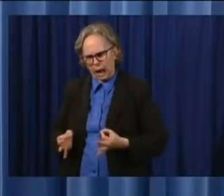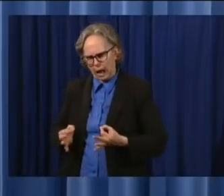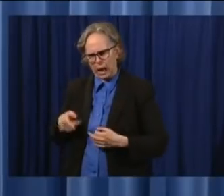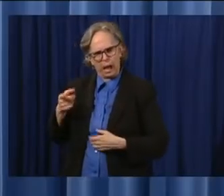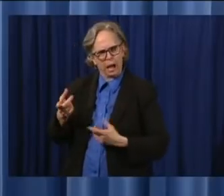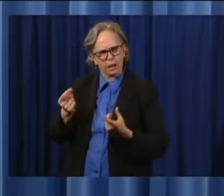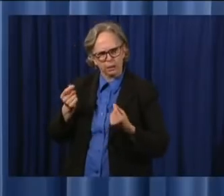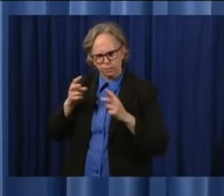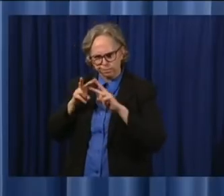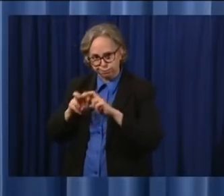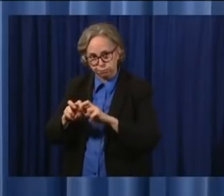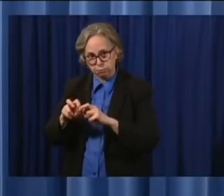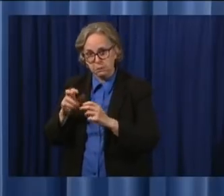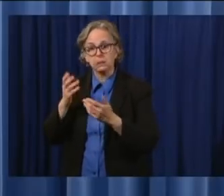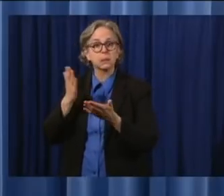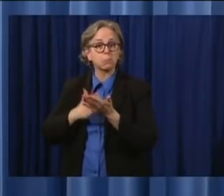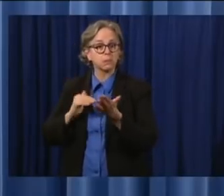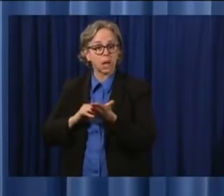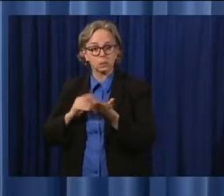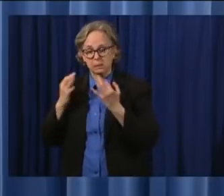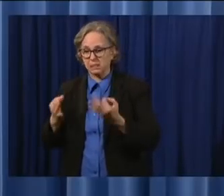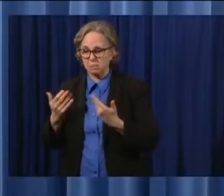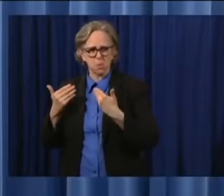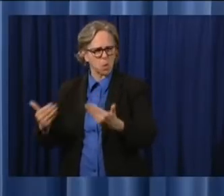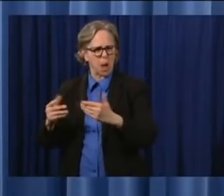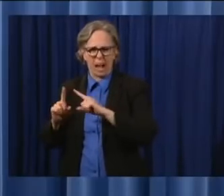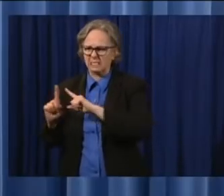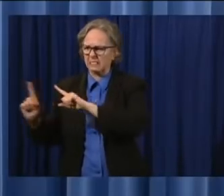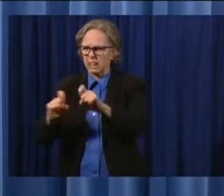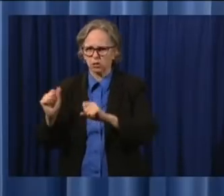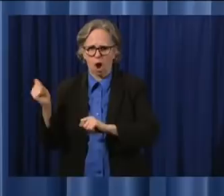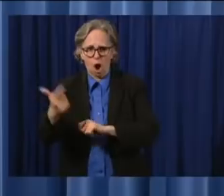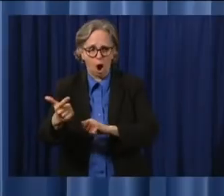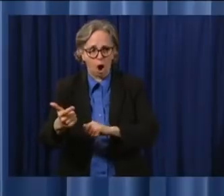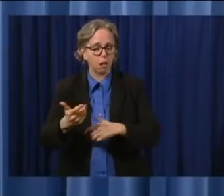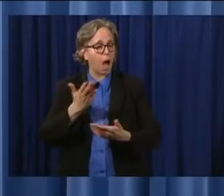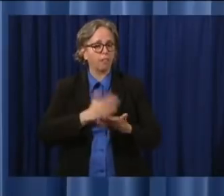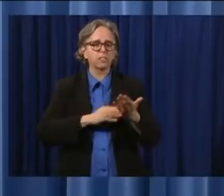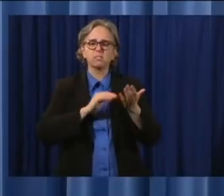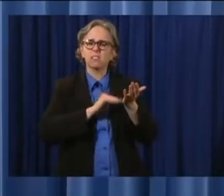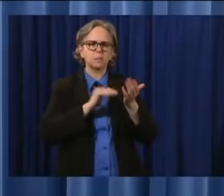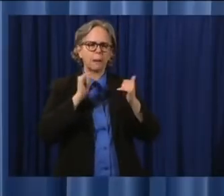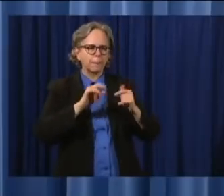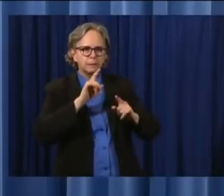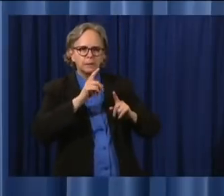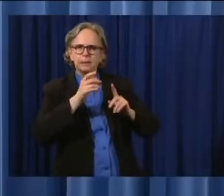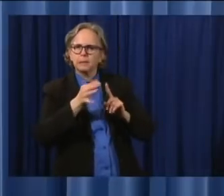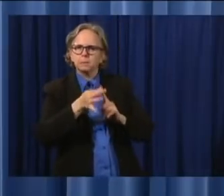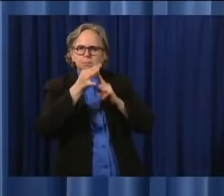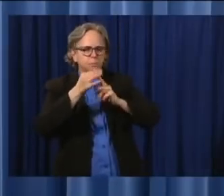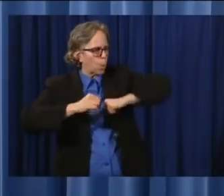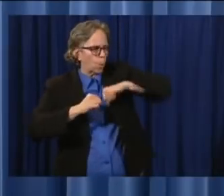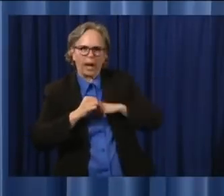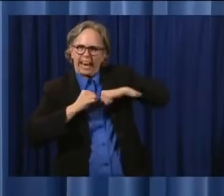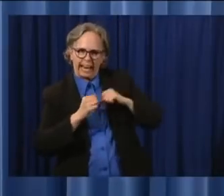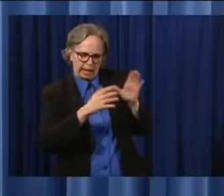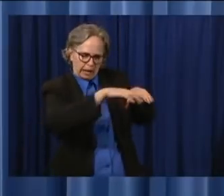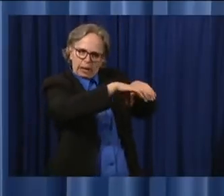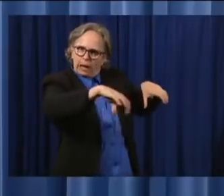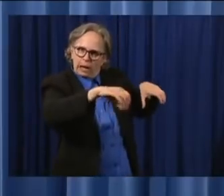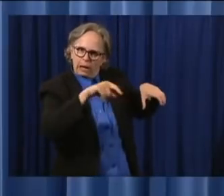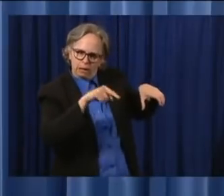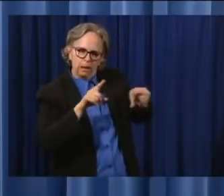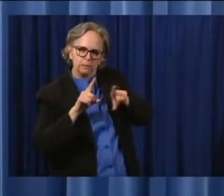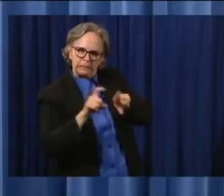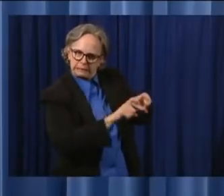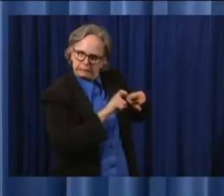everyone. In other nursing homes, it could be a wing. In other nursing homes, it could be another area. But again, those are